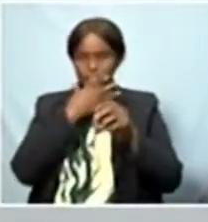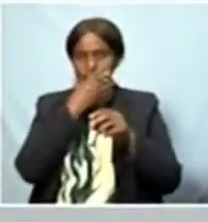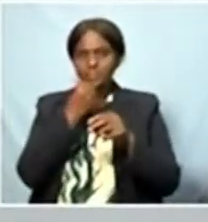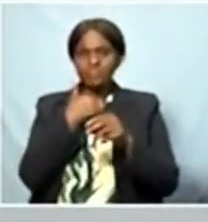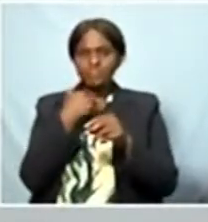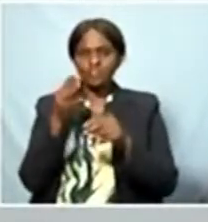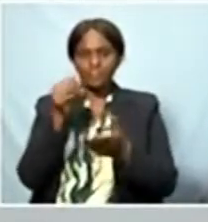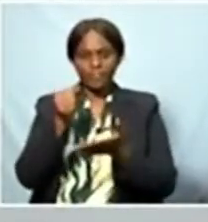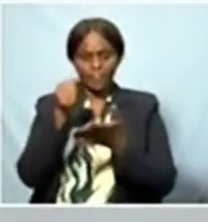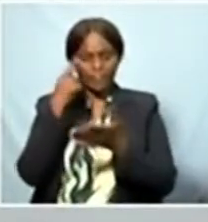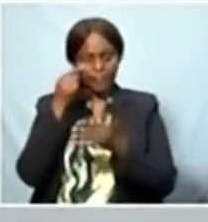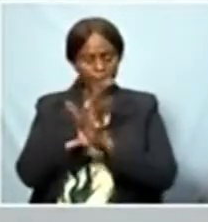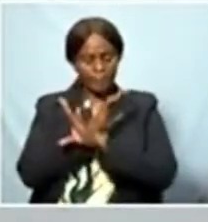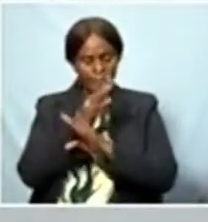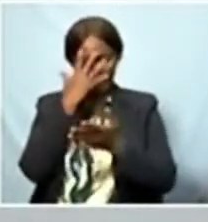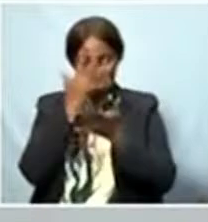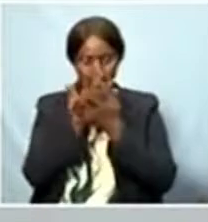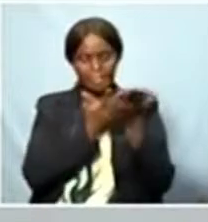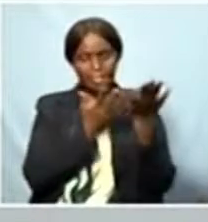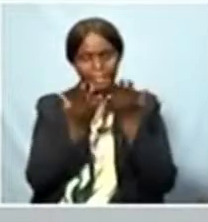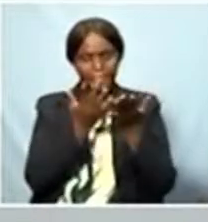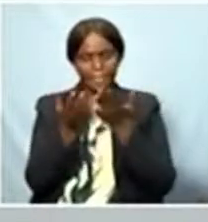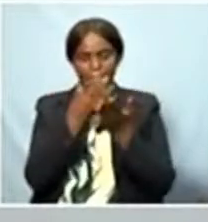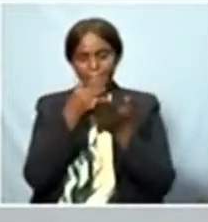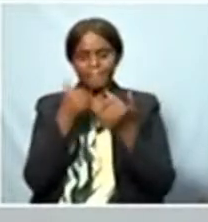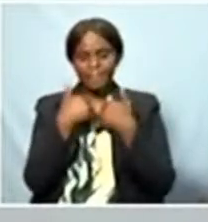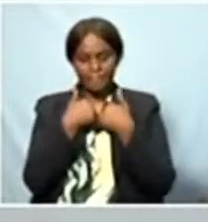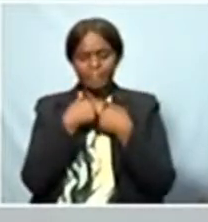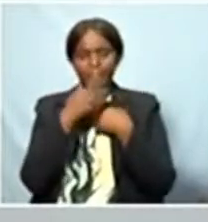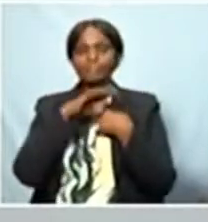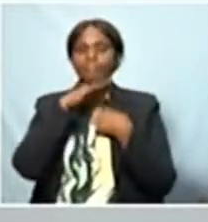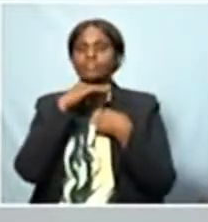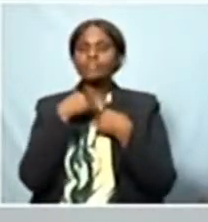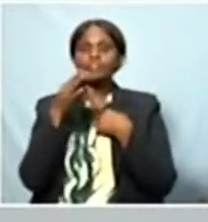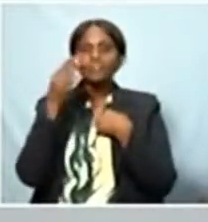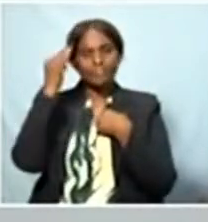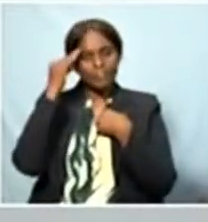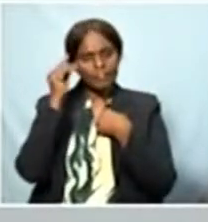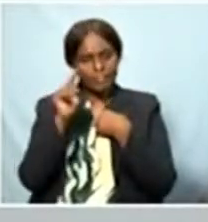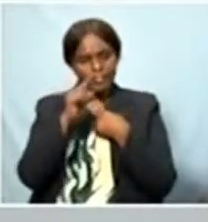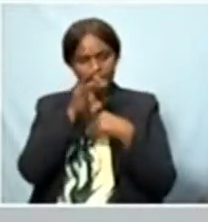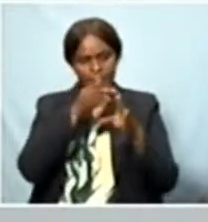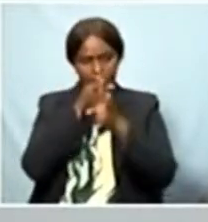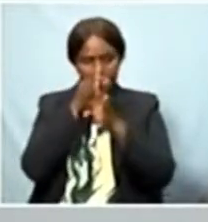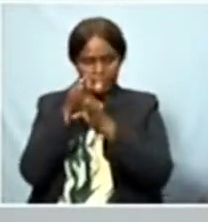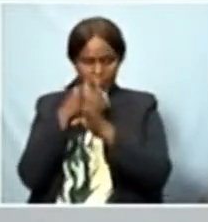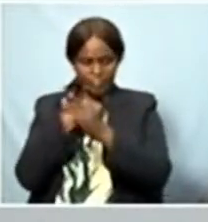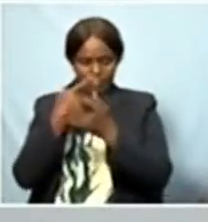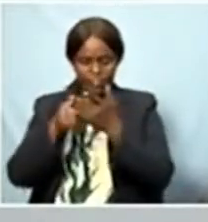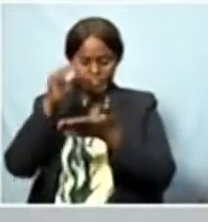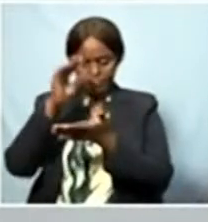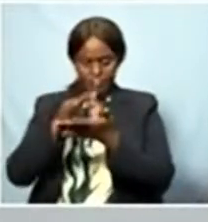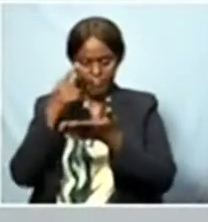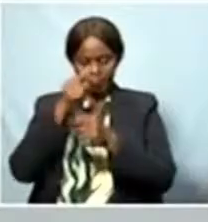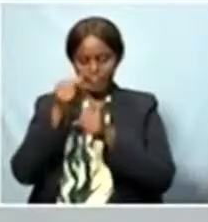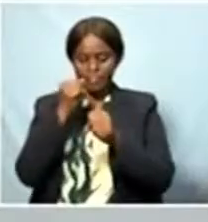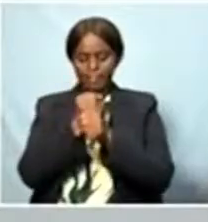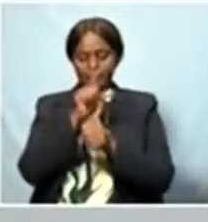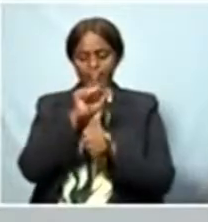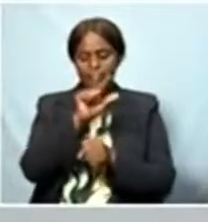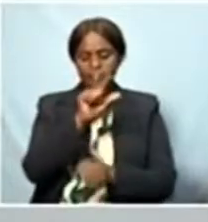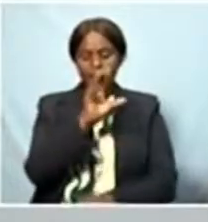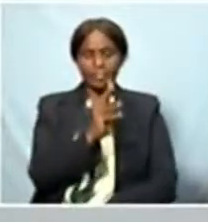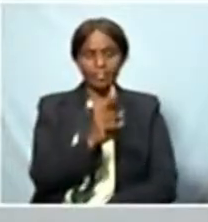that the budget for the Zambia Correctional Service Commission is adequate, noting that set targets have been reduced for the year